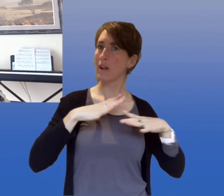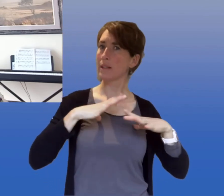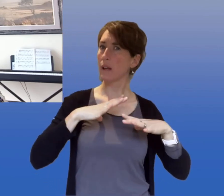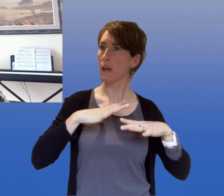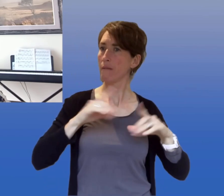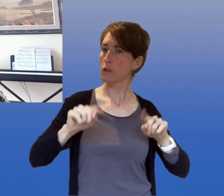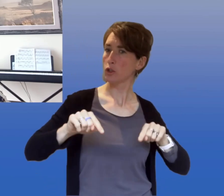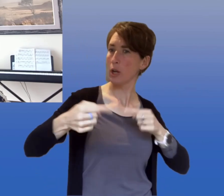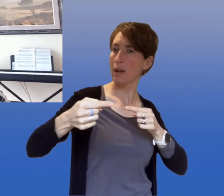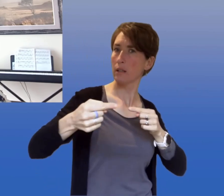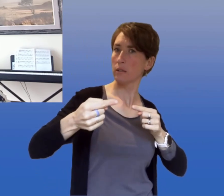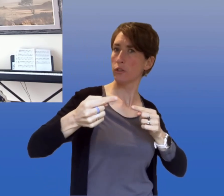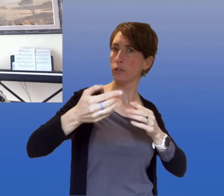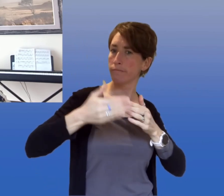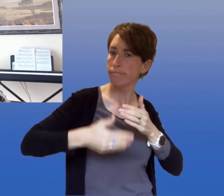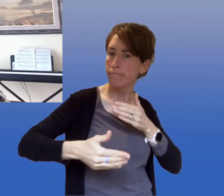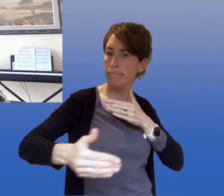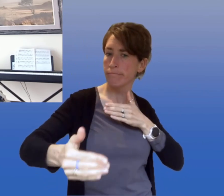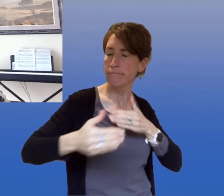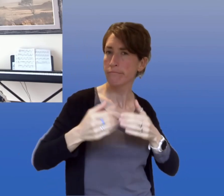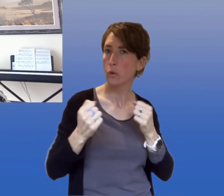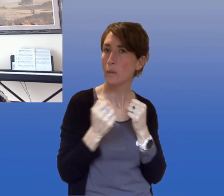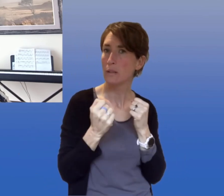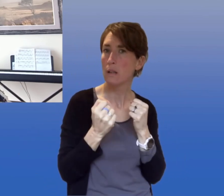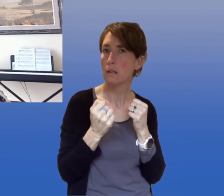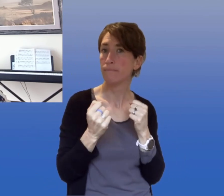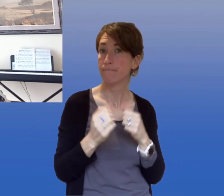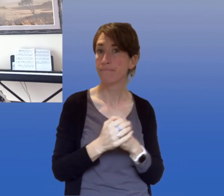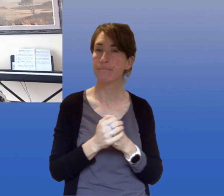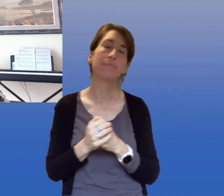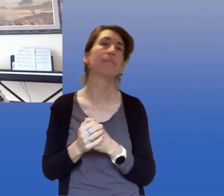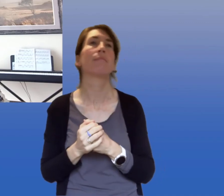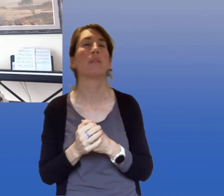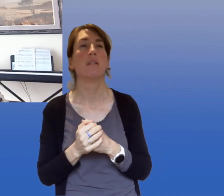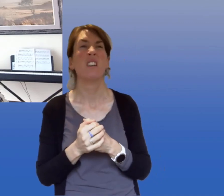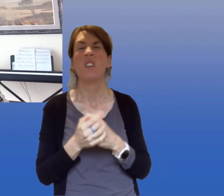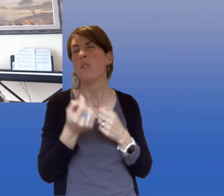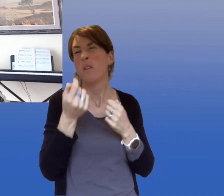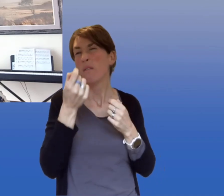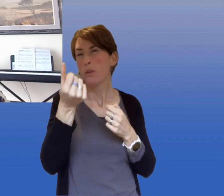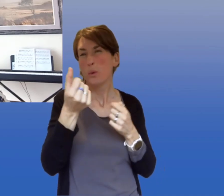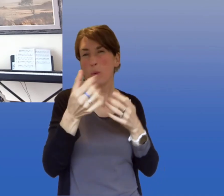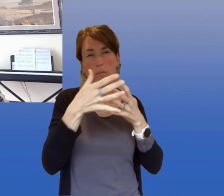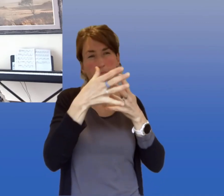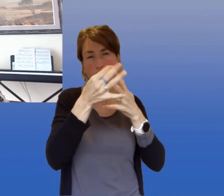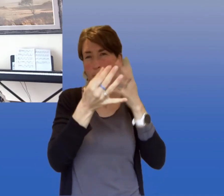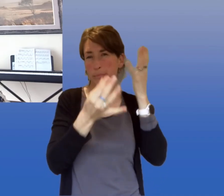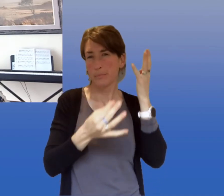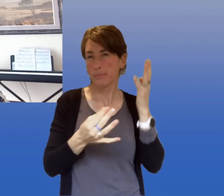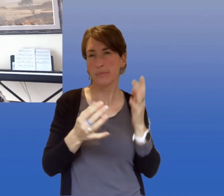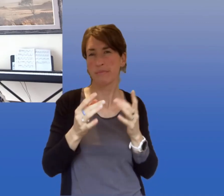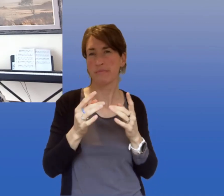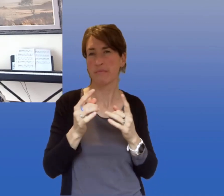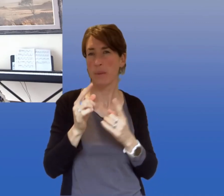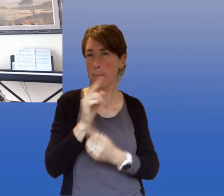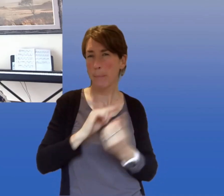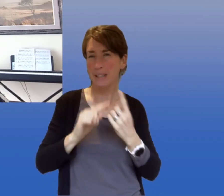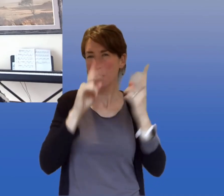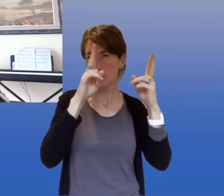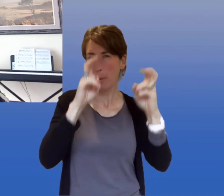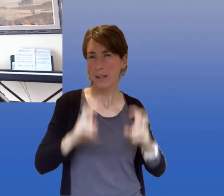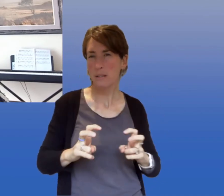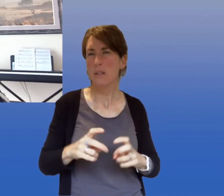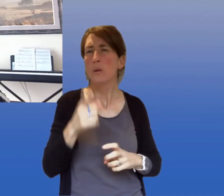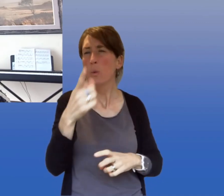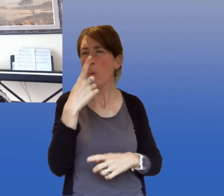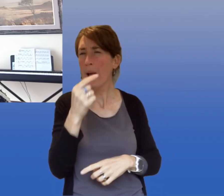really important bits of being ready for the challenges that we might face when the weather changes. So those are a